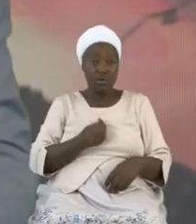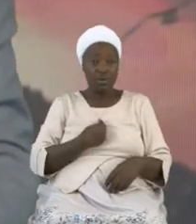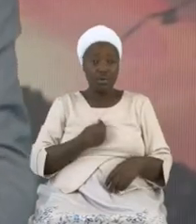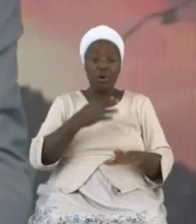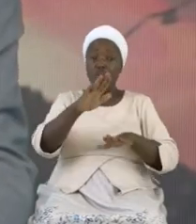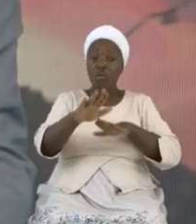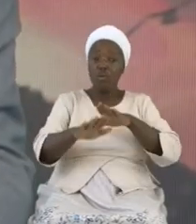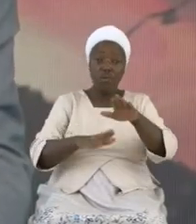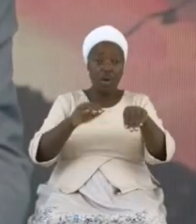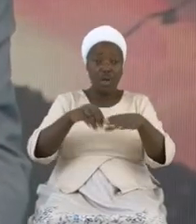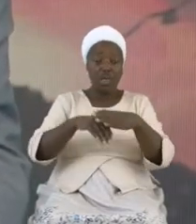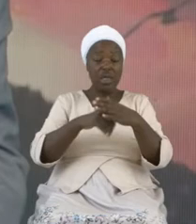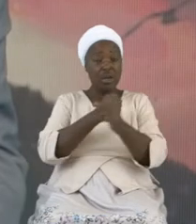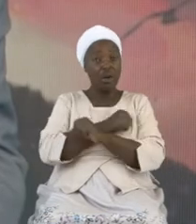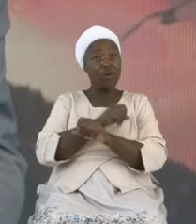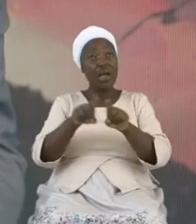as Christ